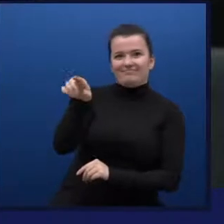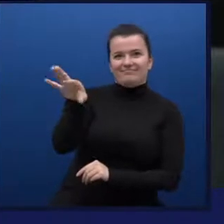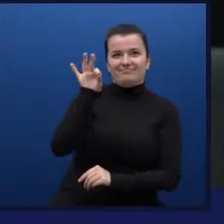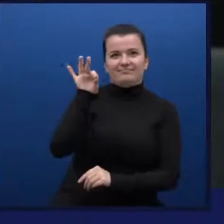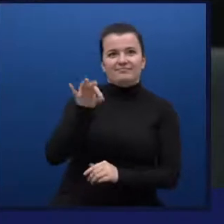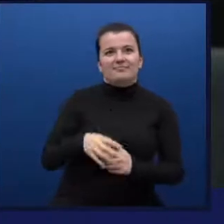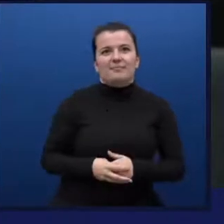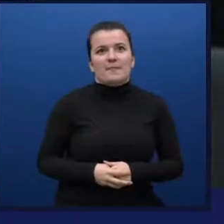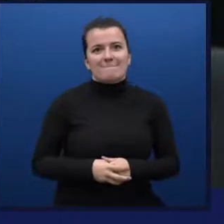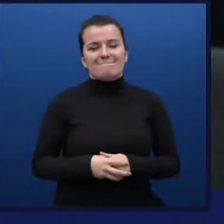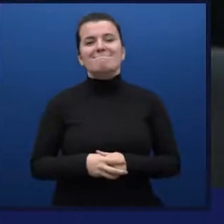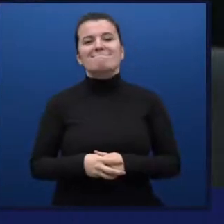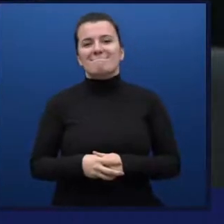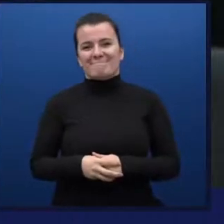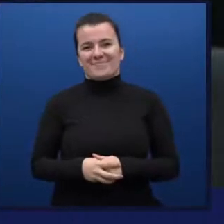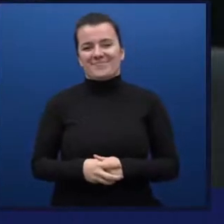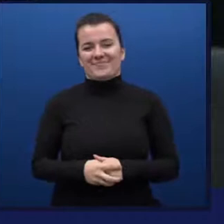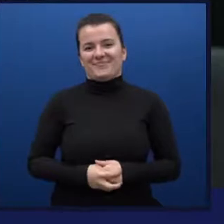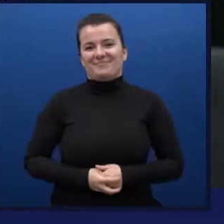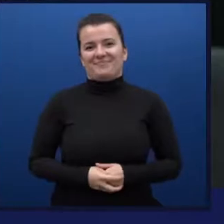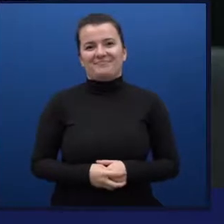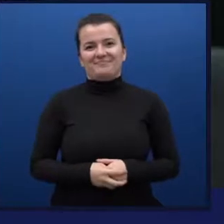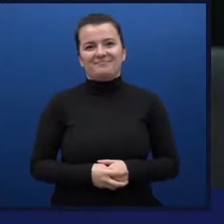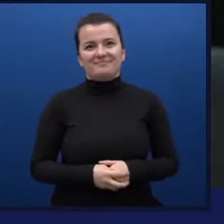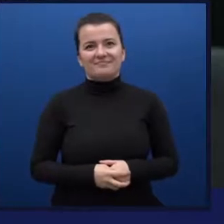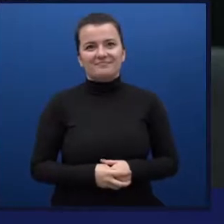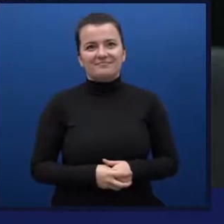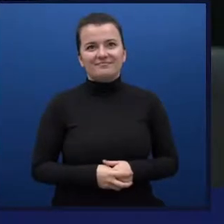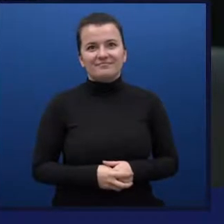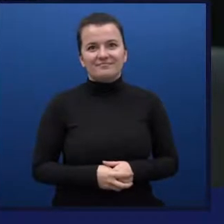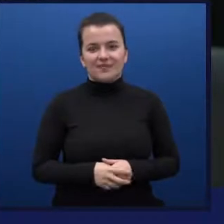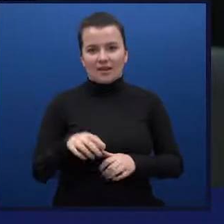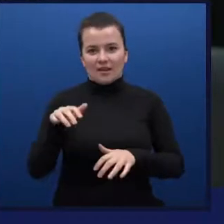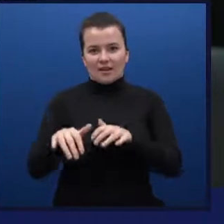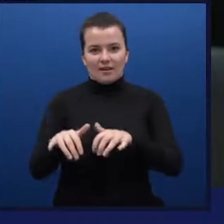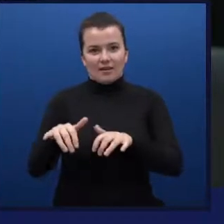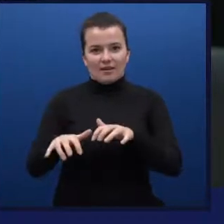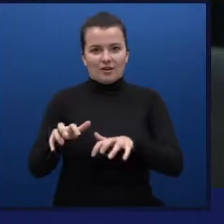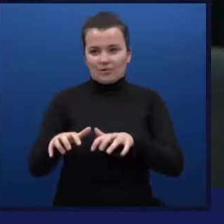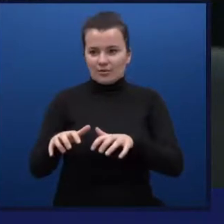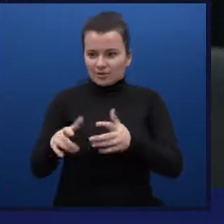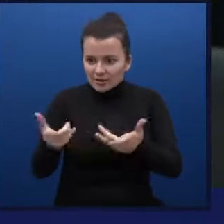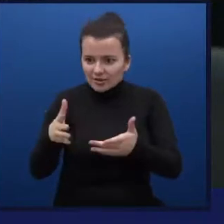for our prize. If my computer wants to cooperate.